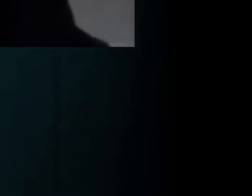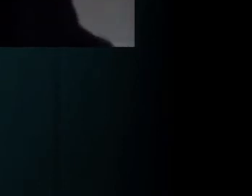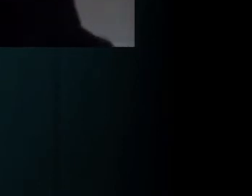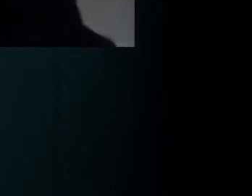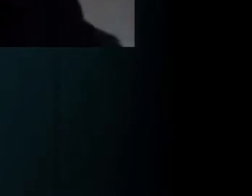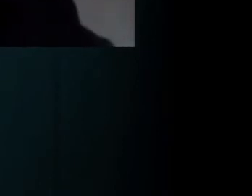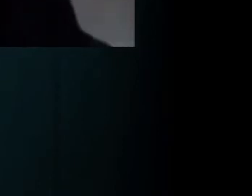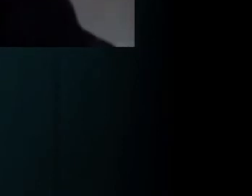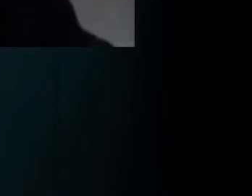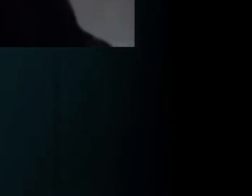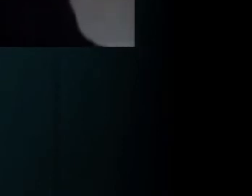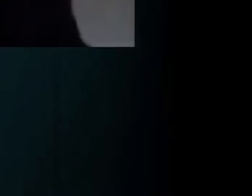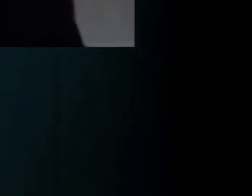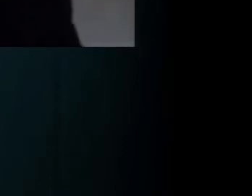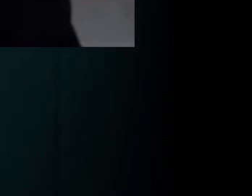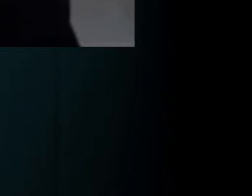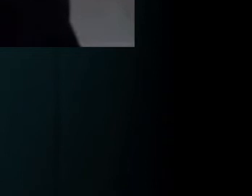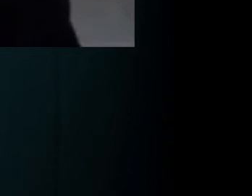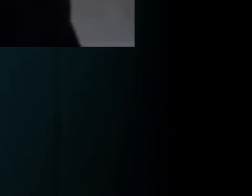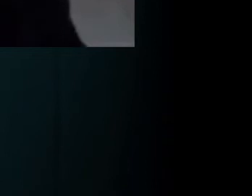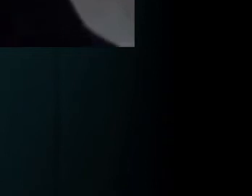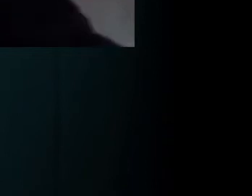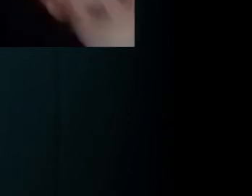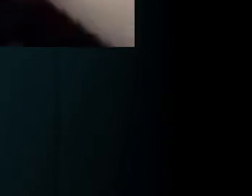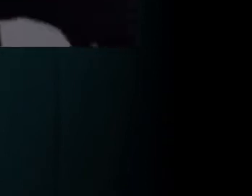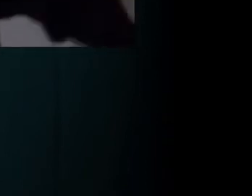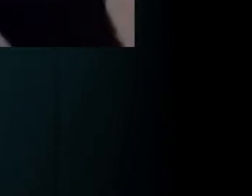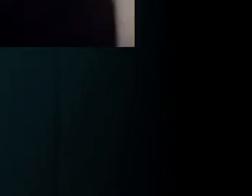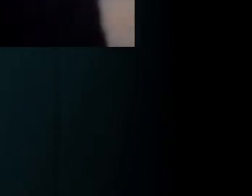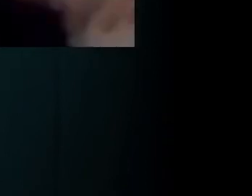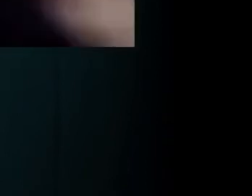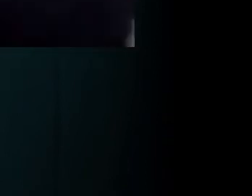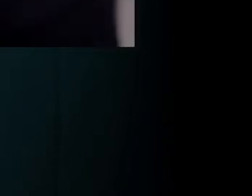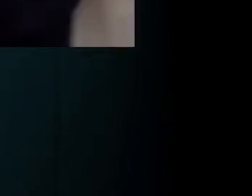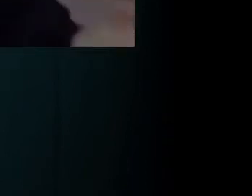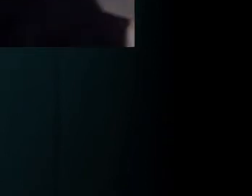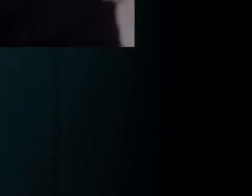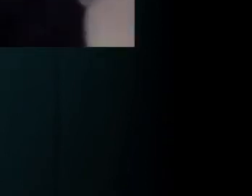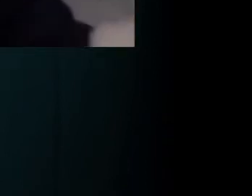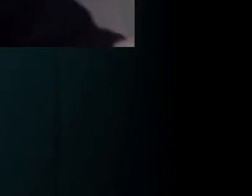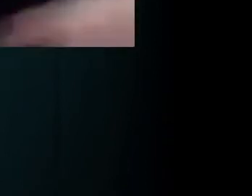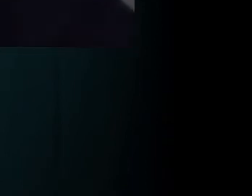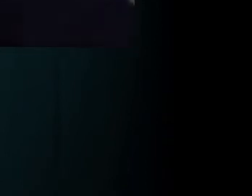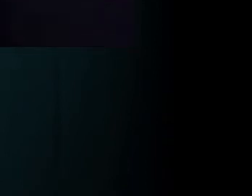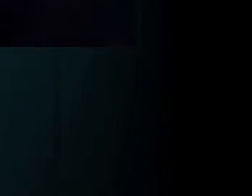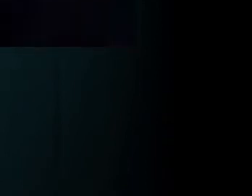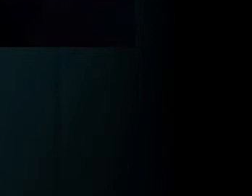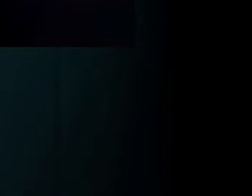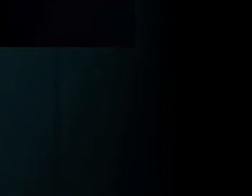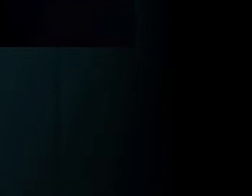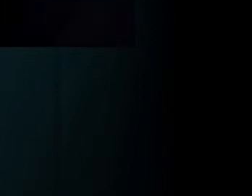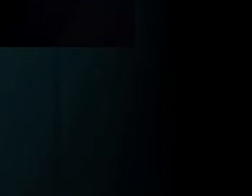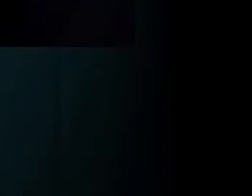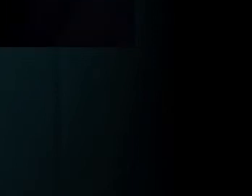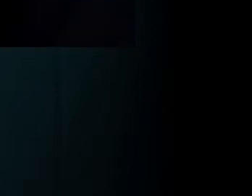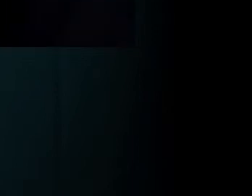it can tell a lot about what's happening in that city throughout these different times and wars and different situations.